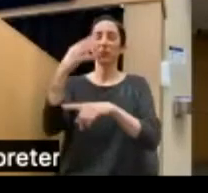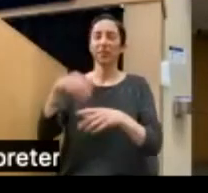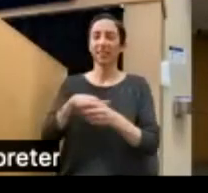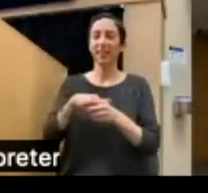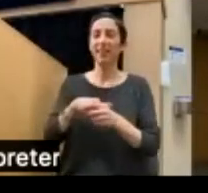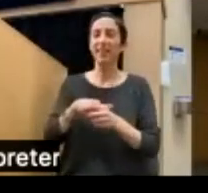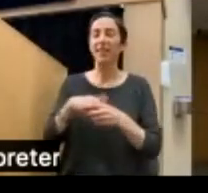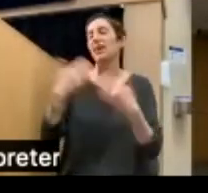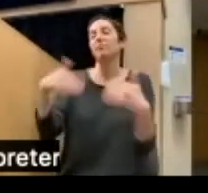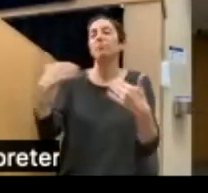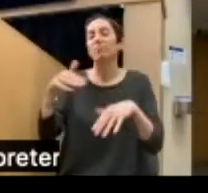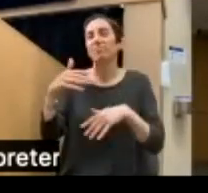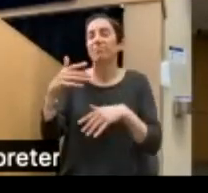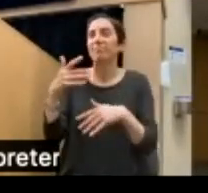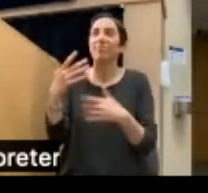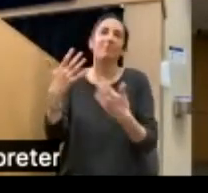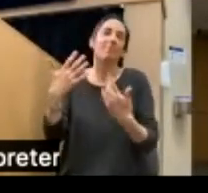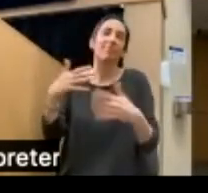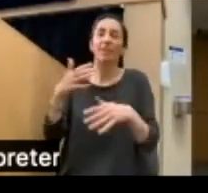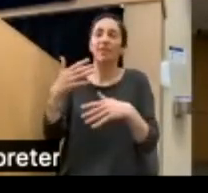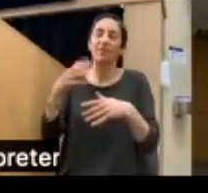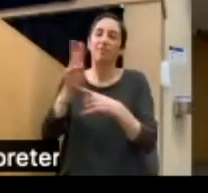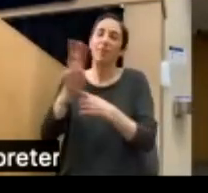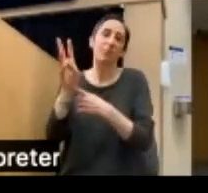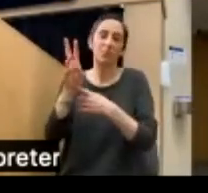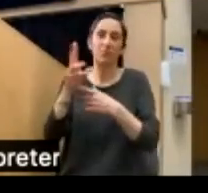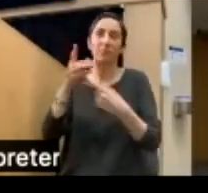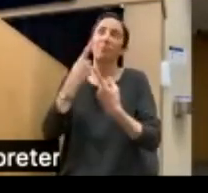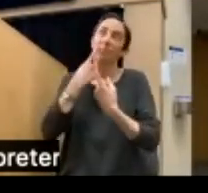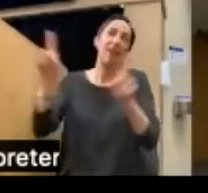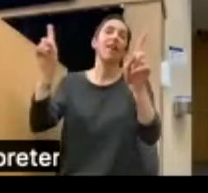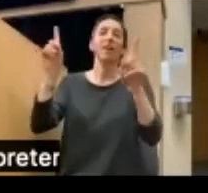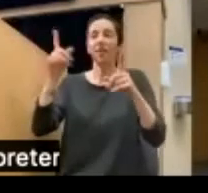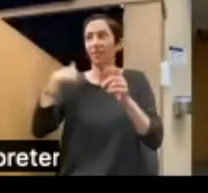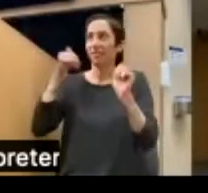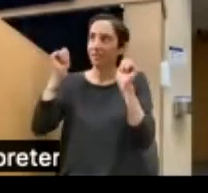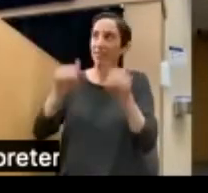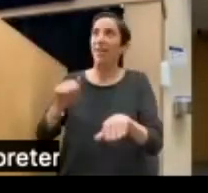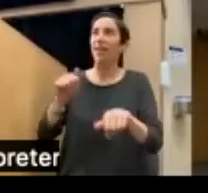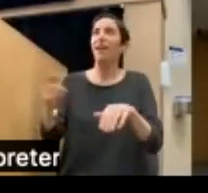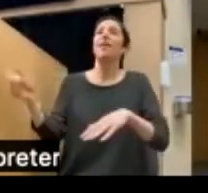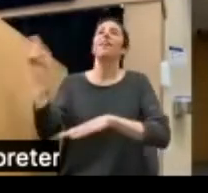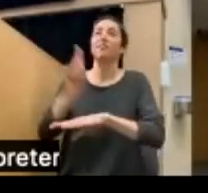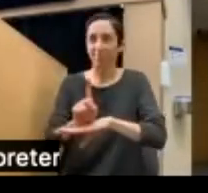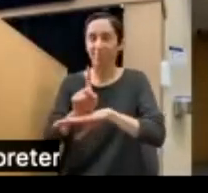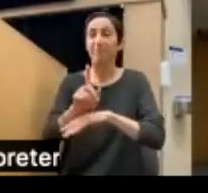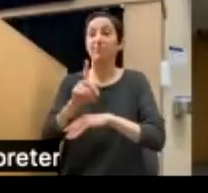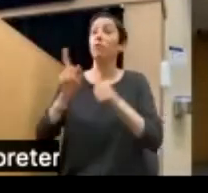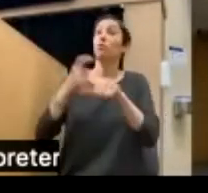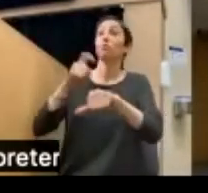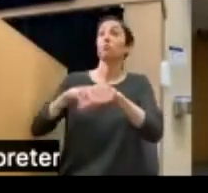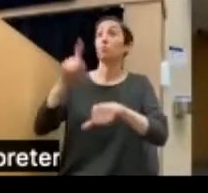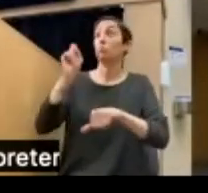really, it's just what a milestone that it's been 2 years, almost to the day that this lecture